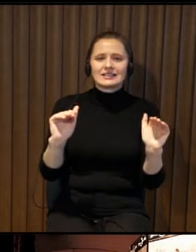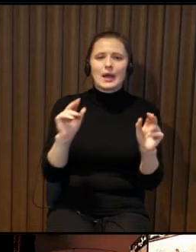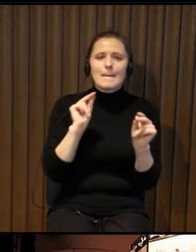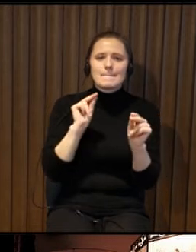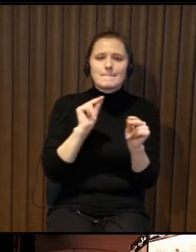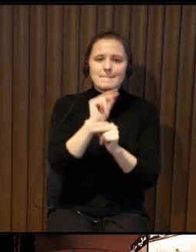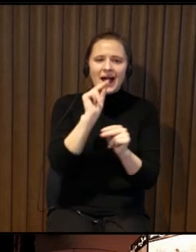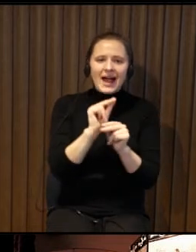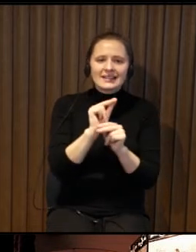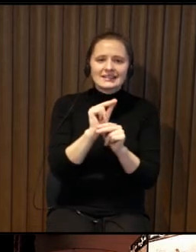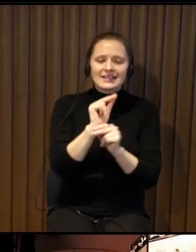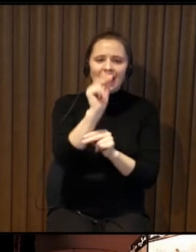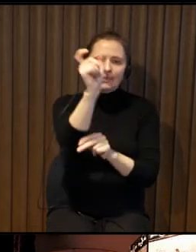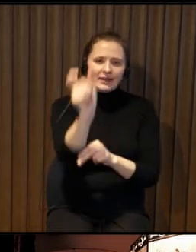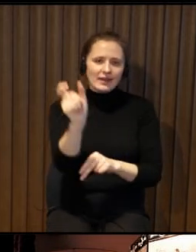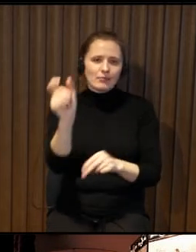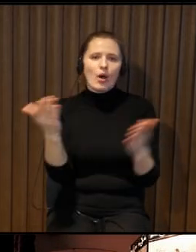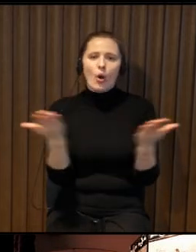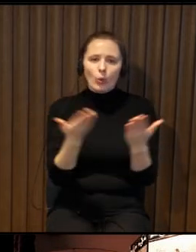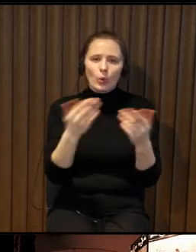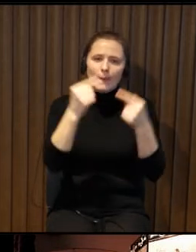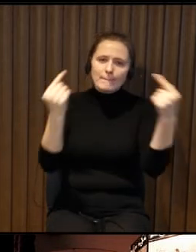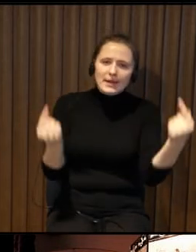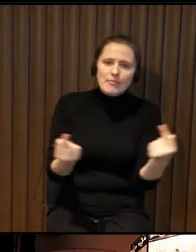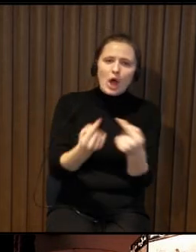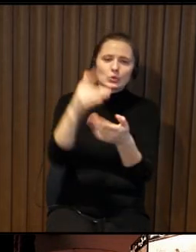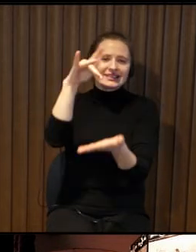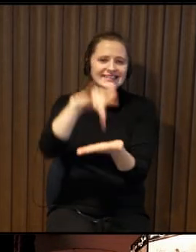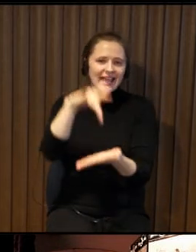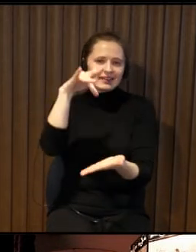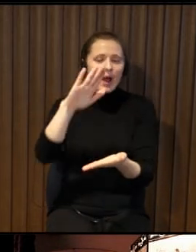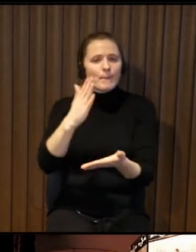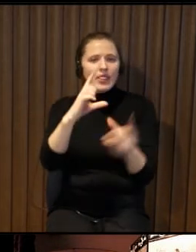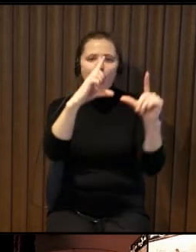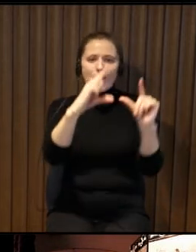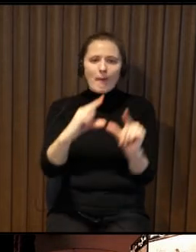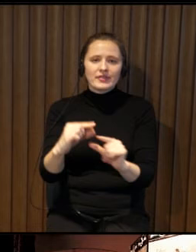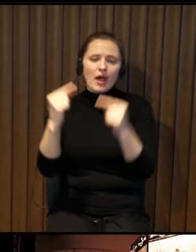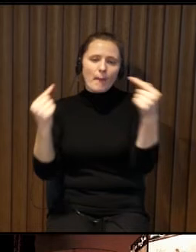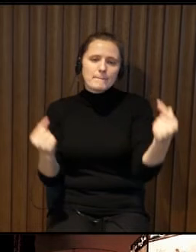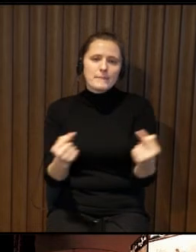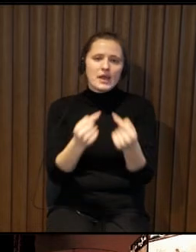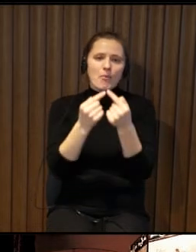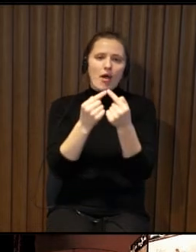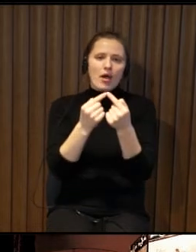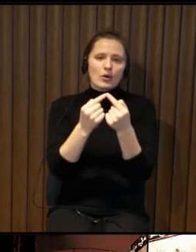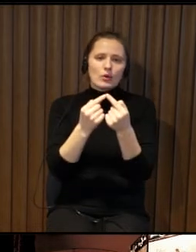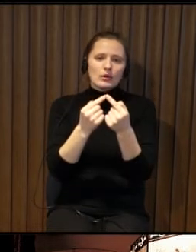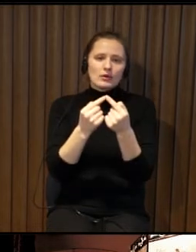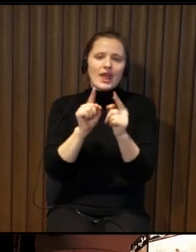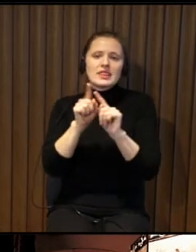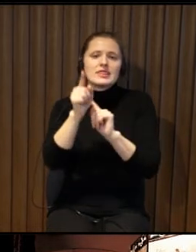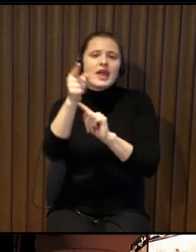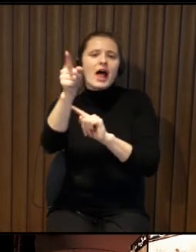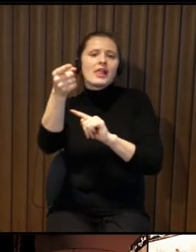that outer edge. Work is built for replaceable workers, and even democracy, where we